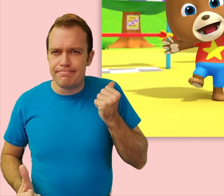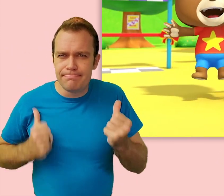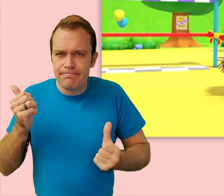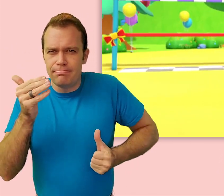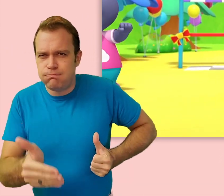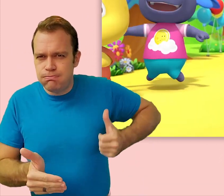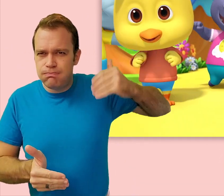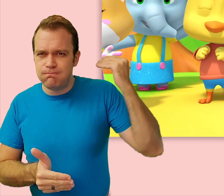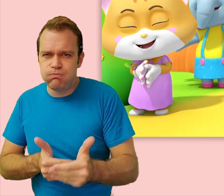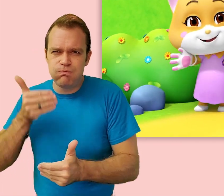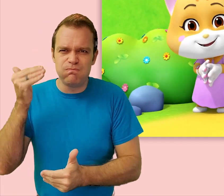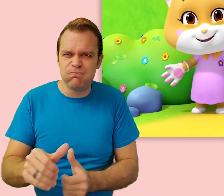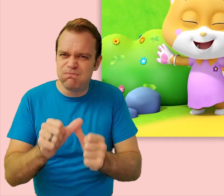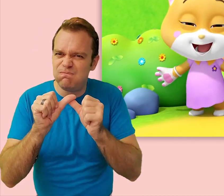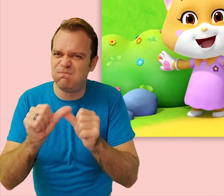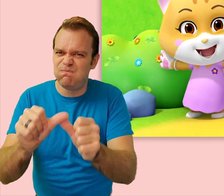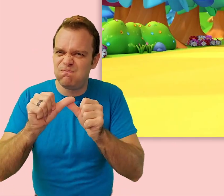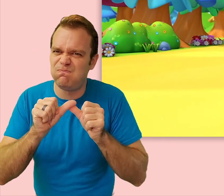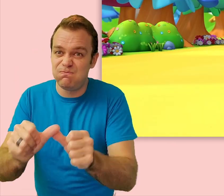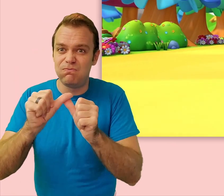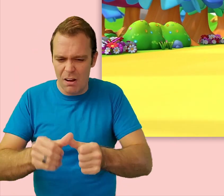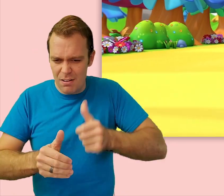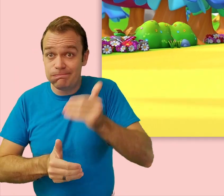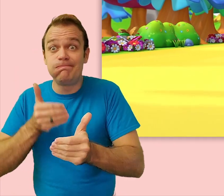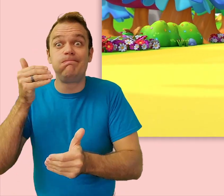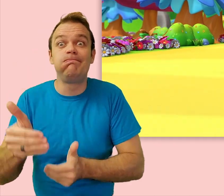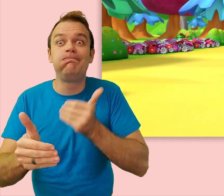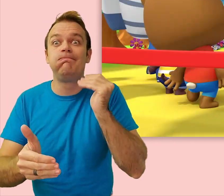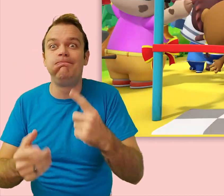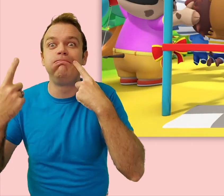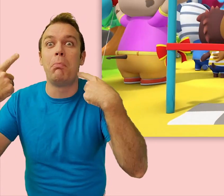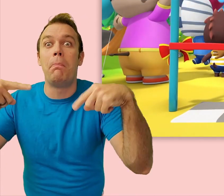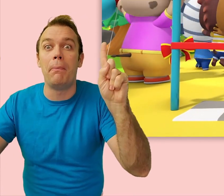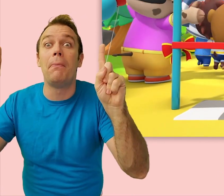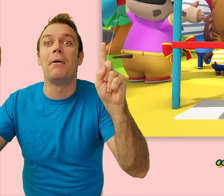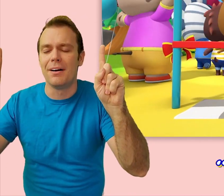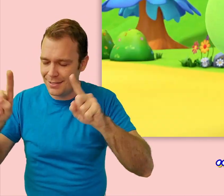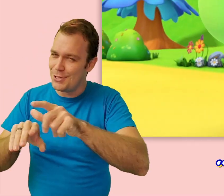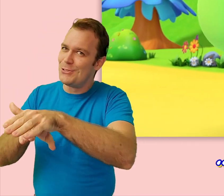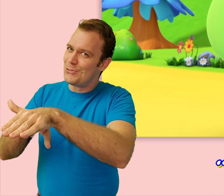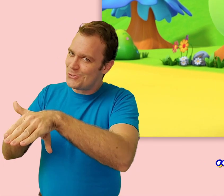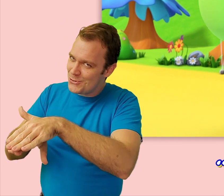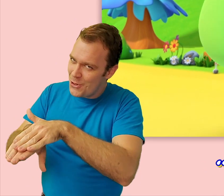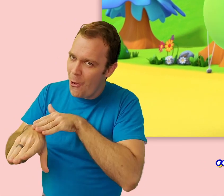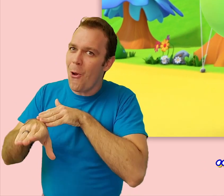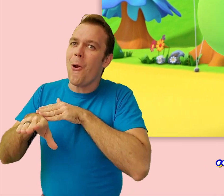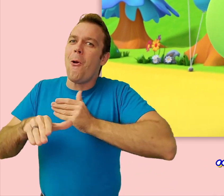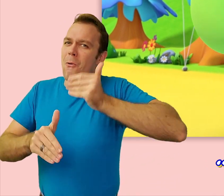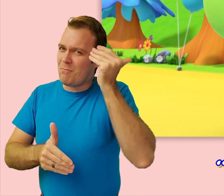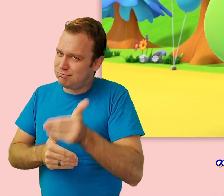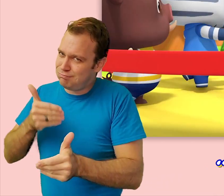it just like that. Huff and puff and keep your pace. Slow and steady wins the race. Slow